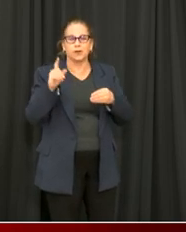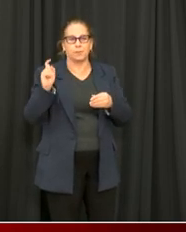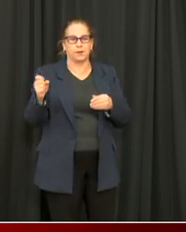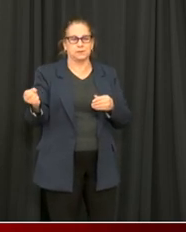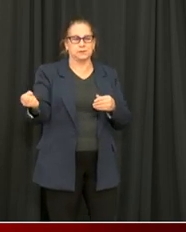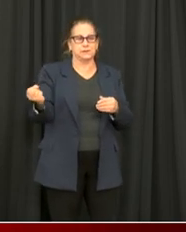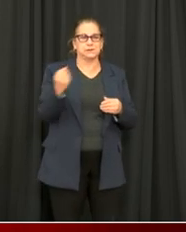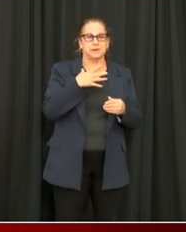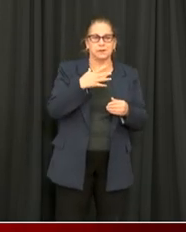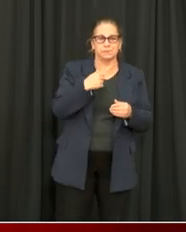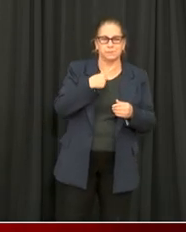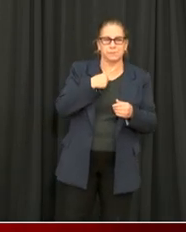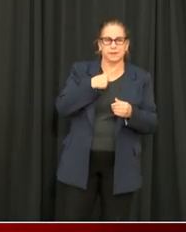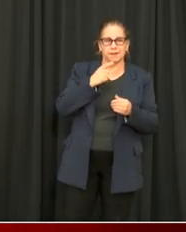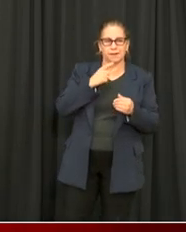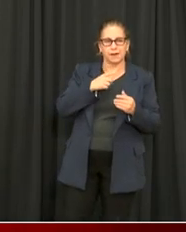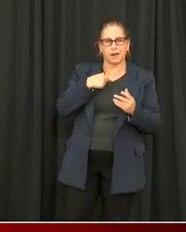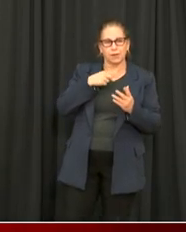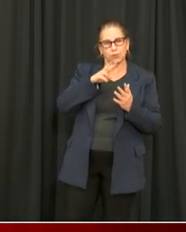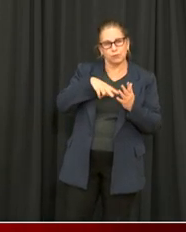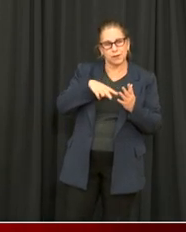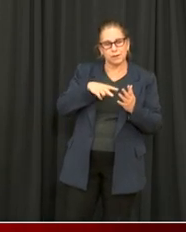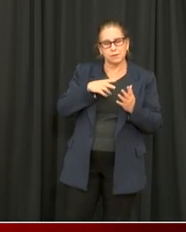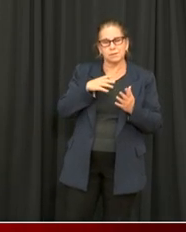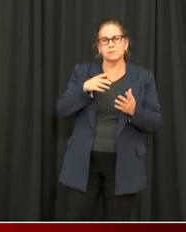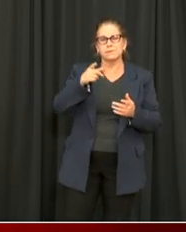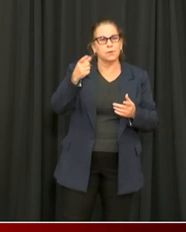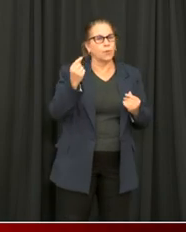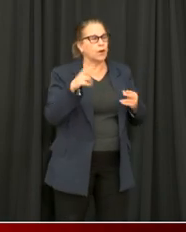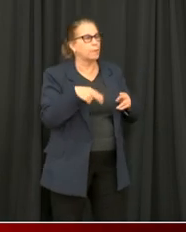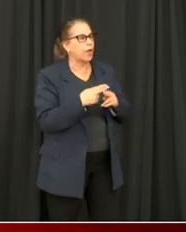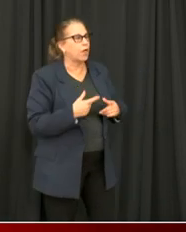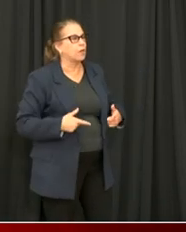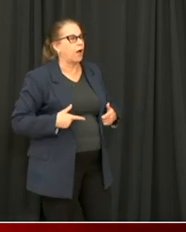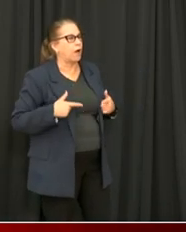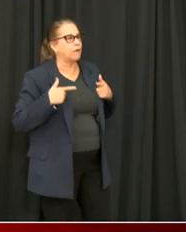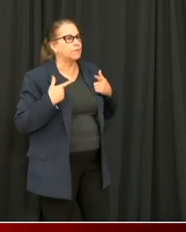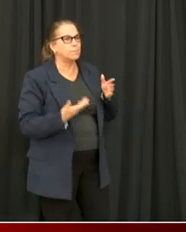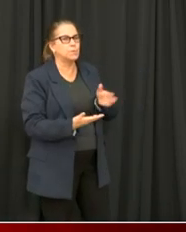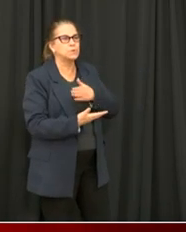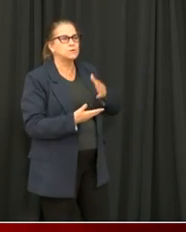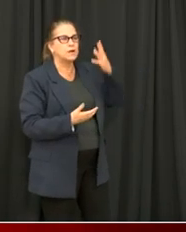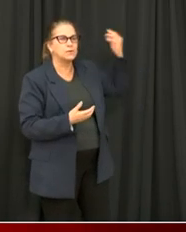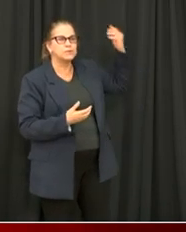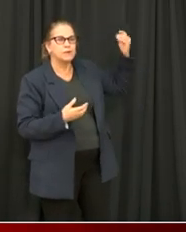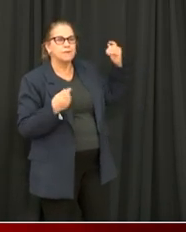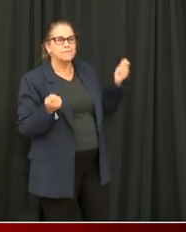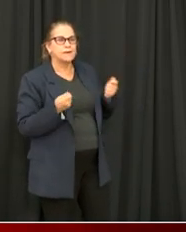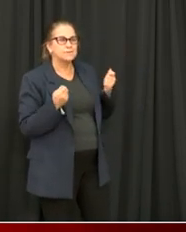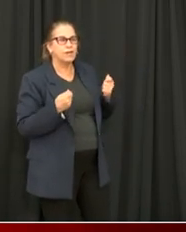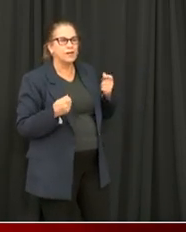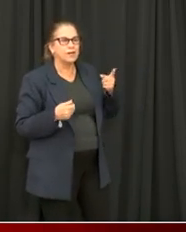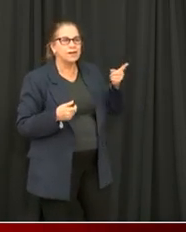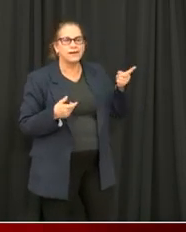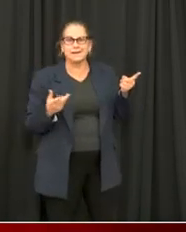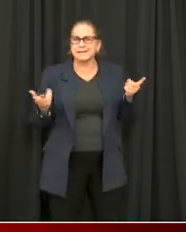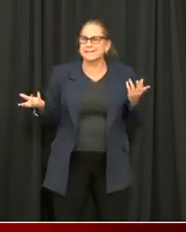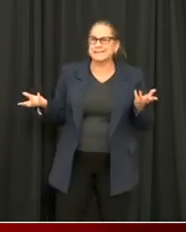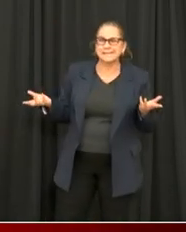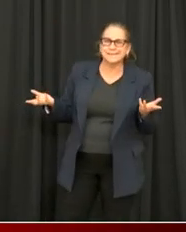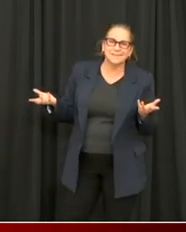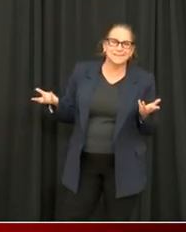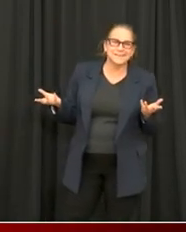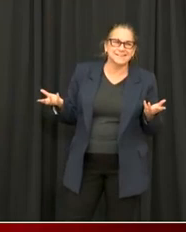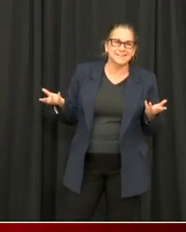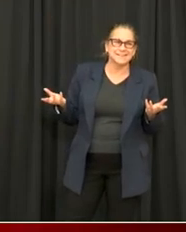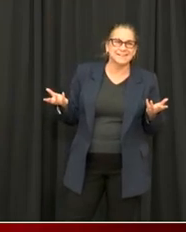under phase 2 at entertainment venues? It would have to be waived. It would have to be a waived